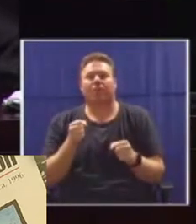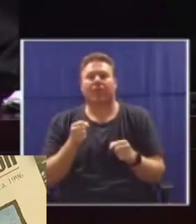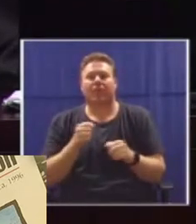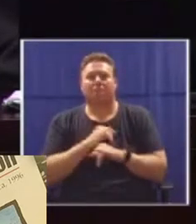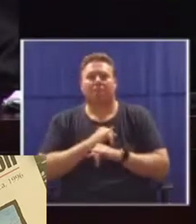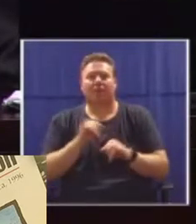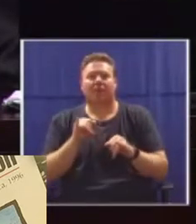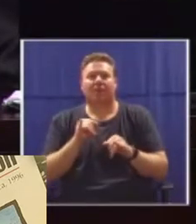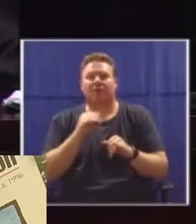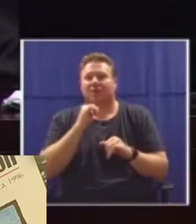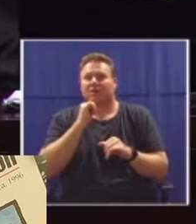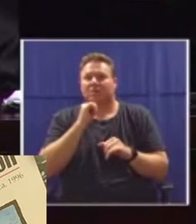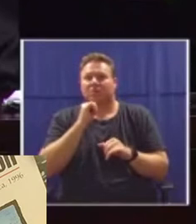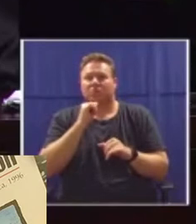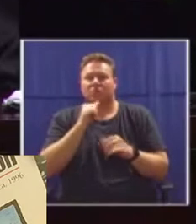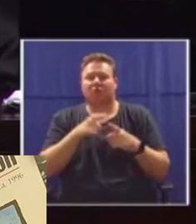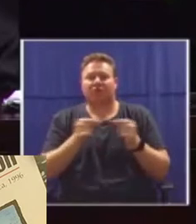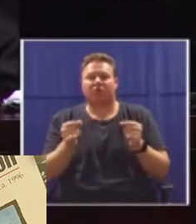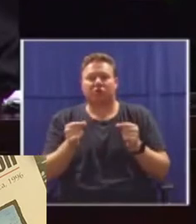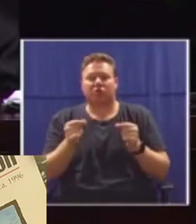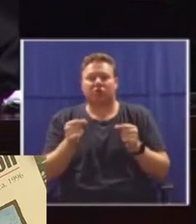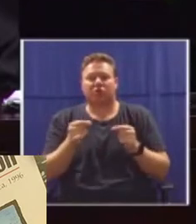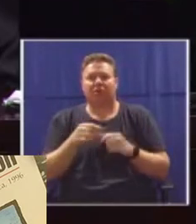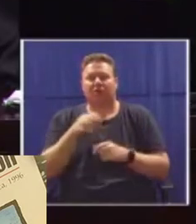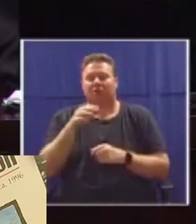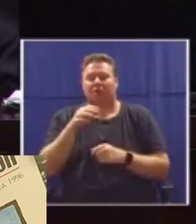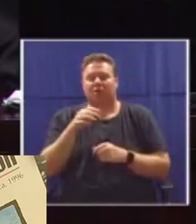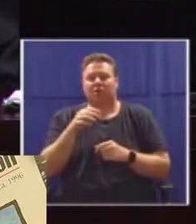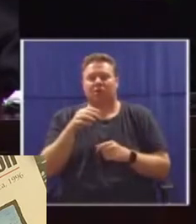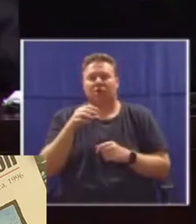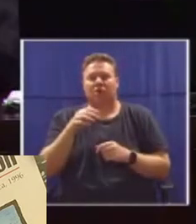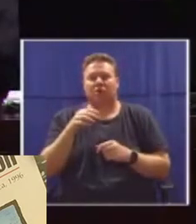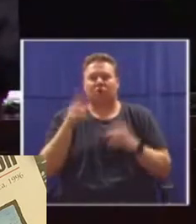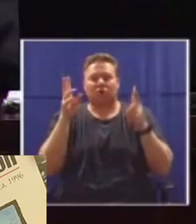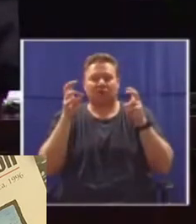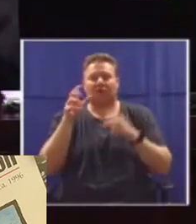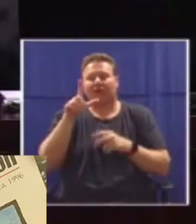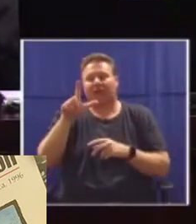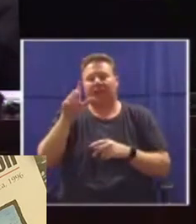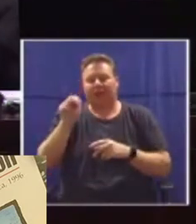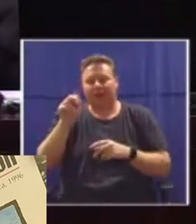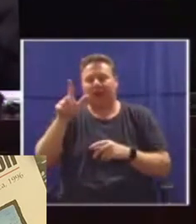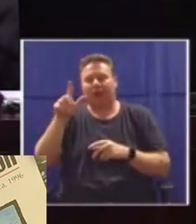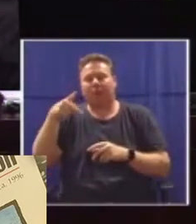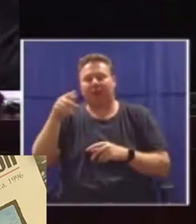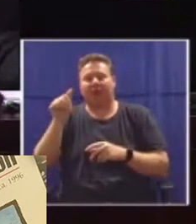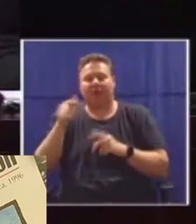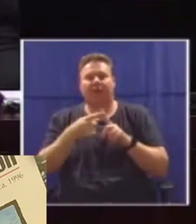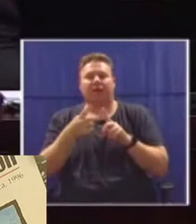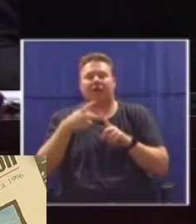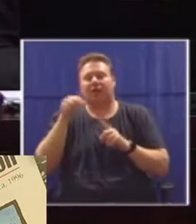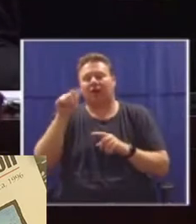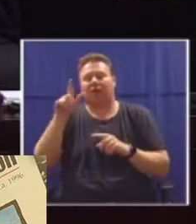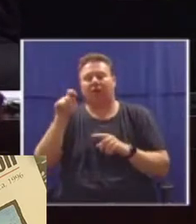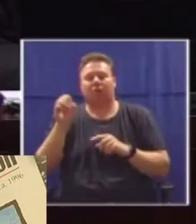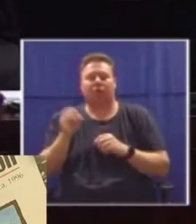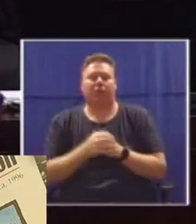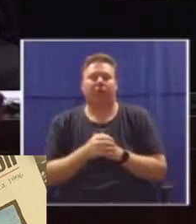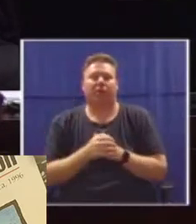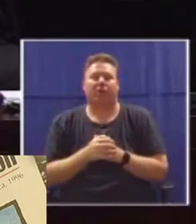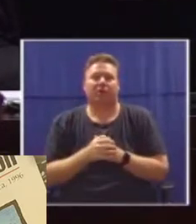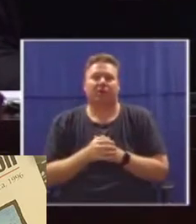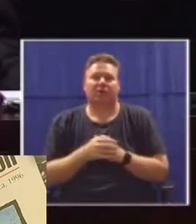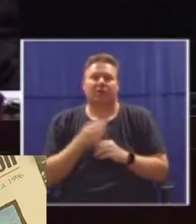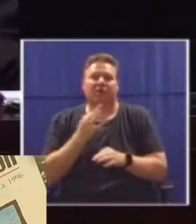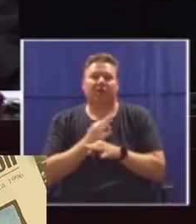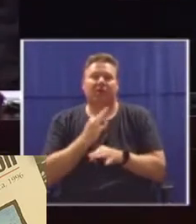and undercomplete content of both the NLTA and ARTO. Related to these, this bill will establish the function of